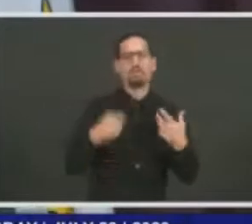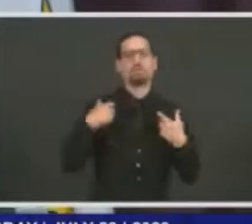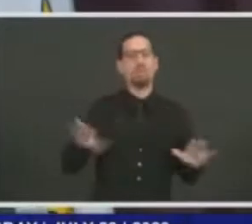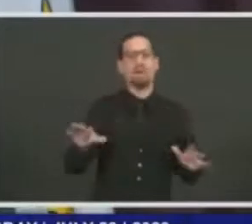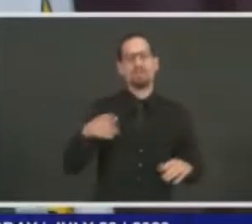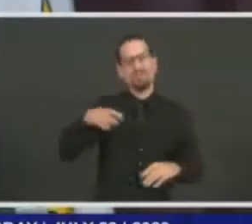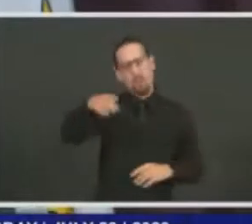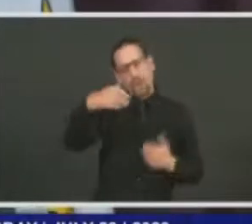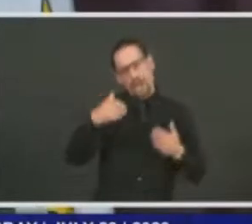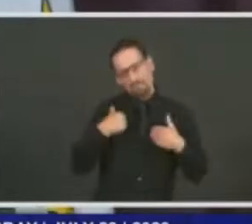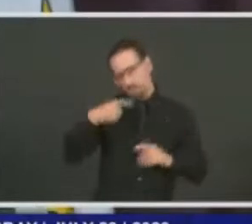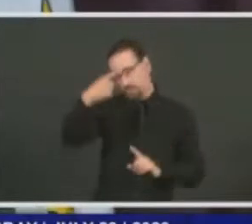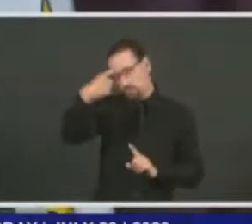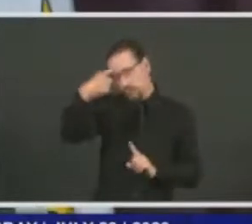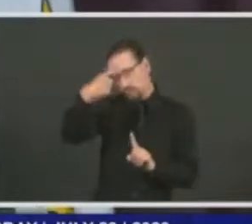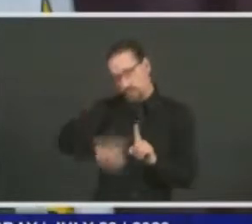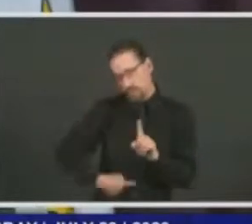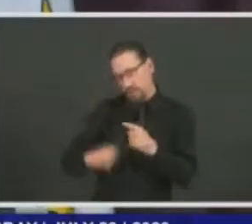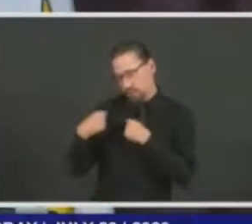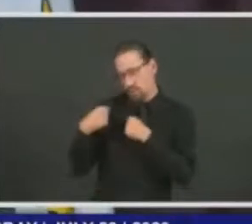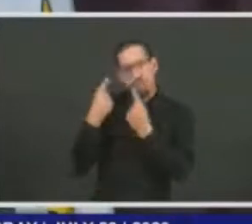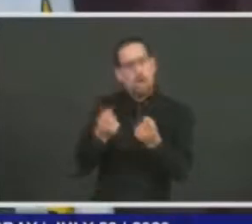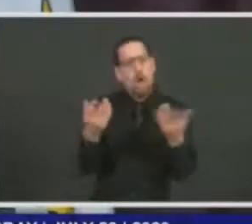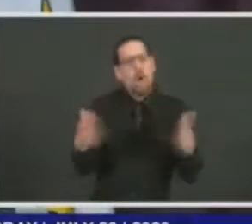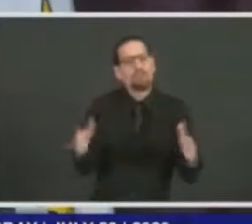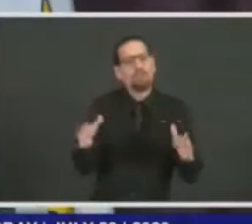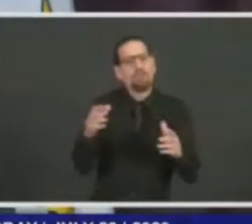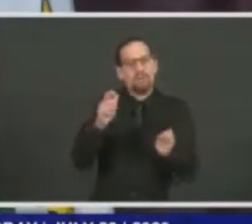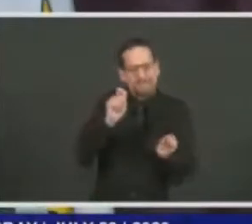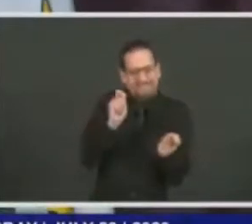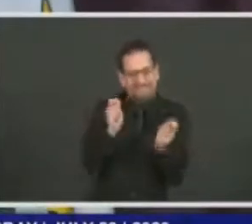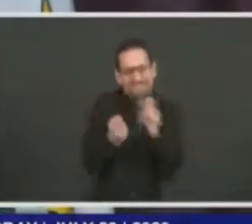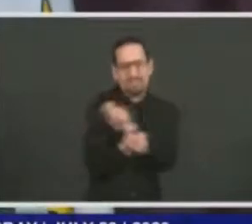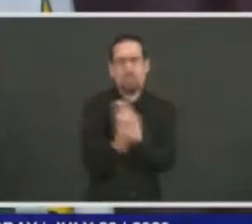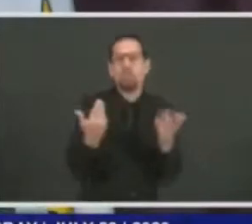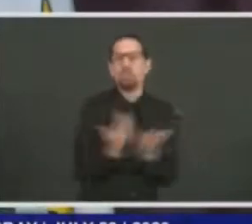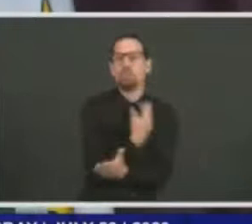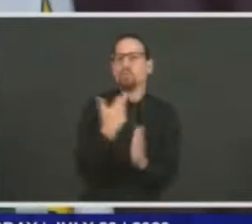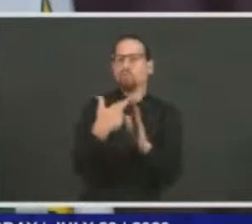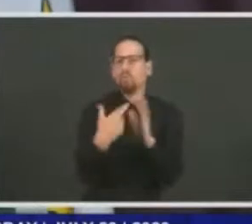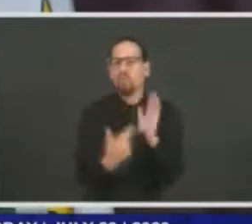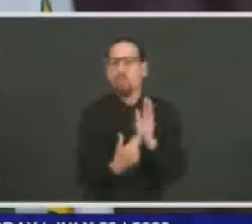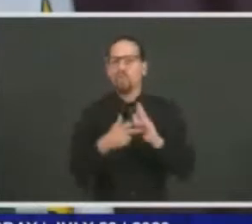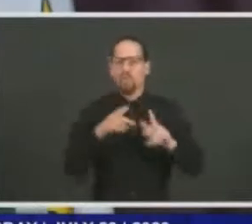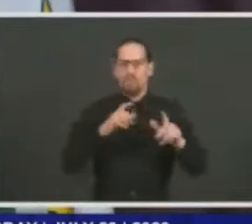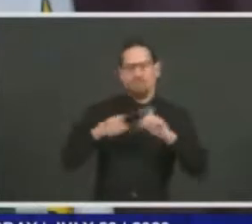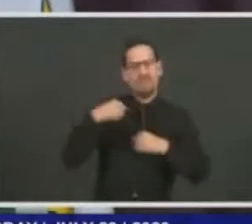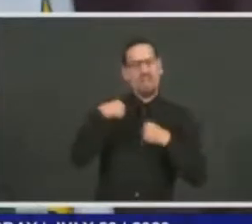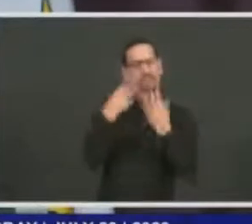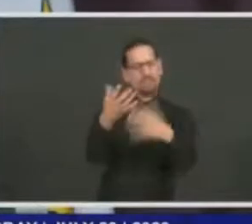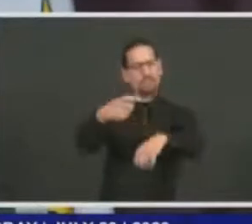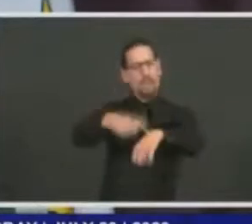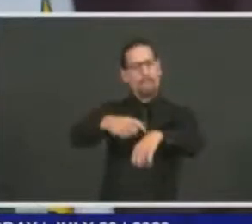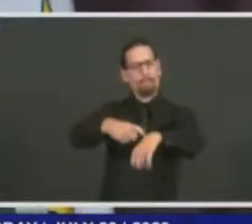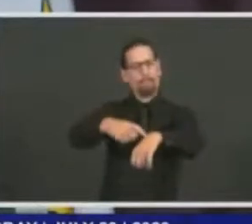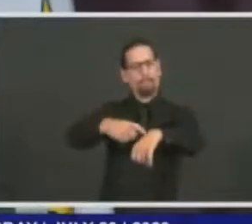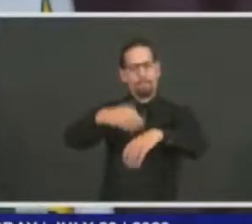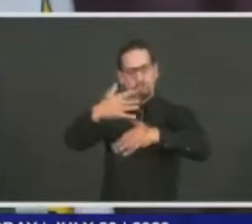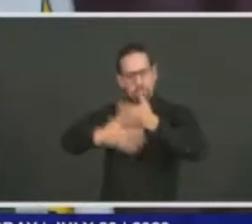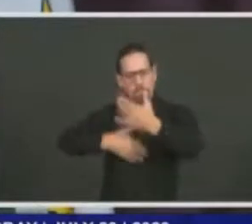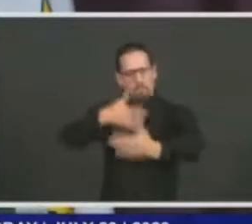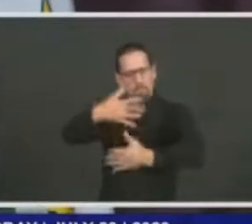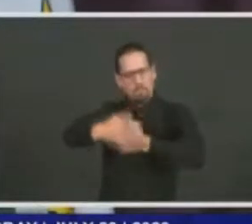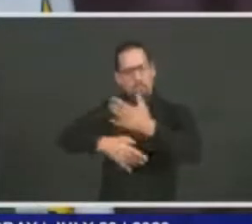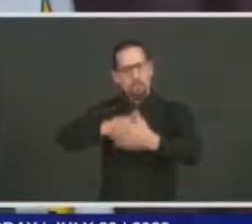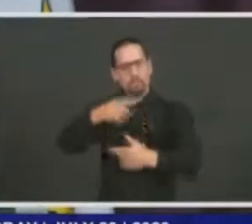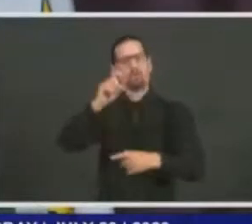problems we're seeing now are in restaurants that have a bar and allowing crowding around the